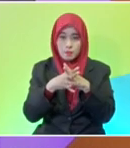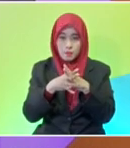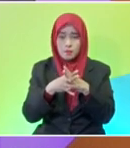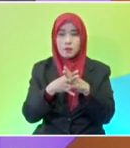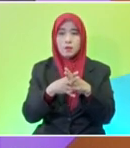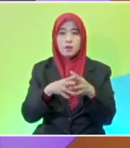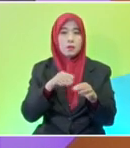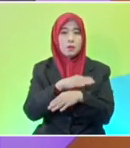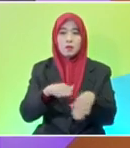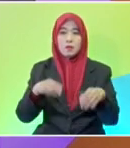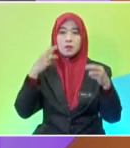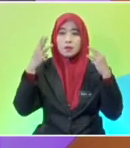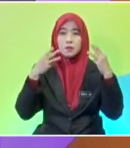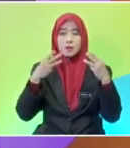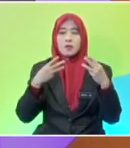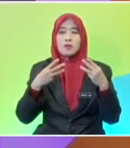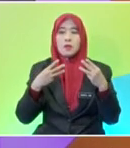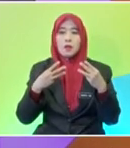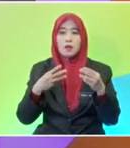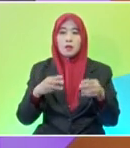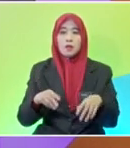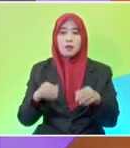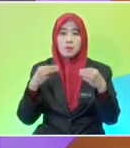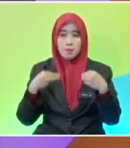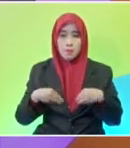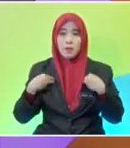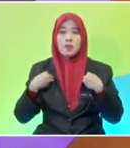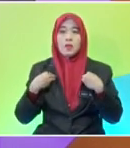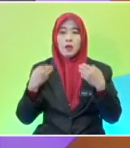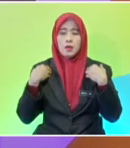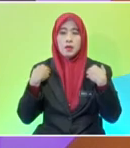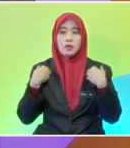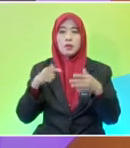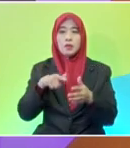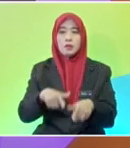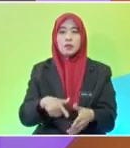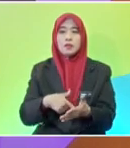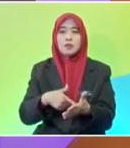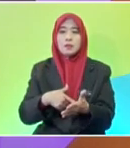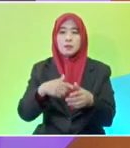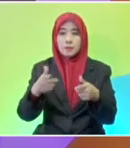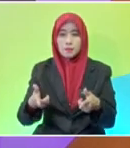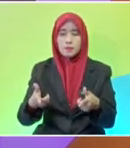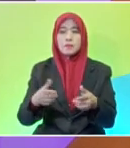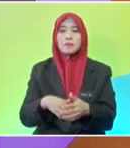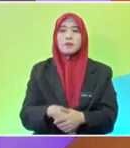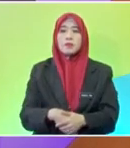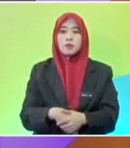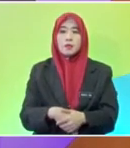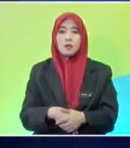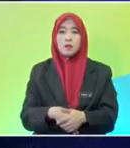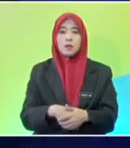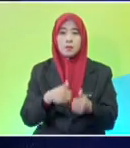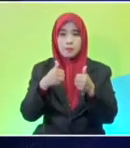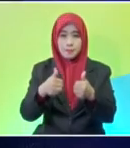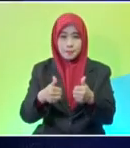worry. Still there. Still near there. Yeah. There, okay? And the rice contains carbohydrate. Well done, Shafiqah. Thank